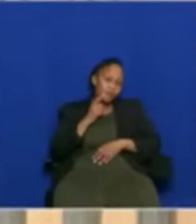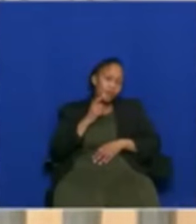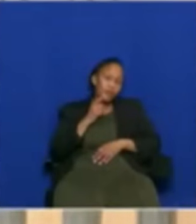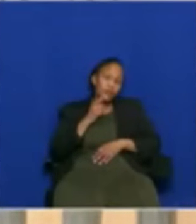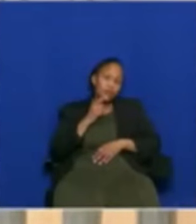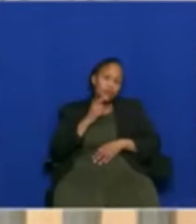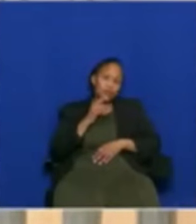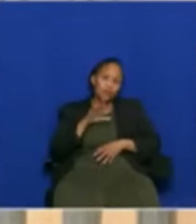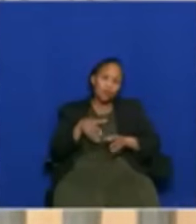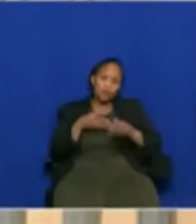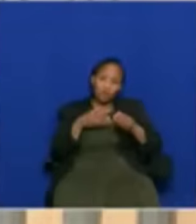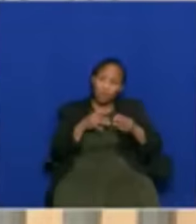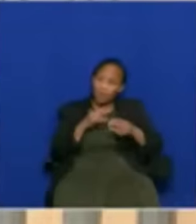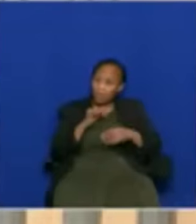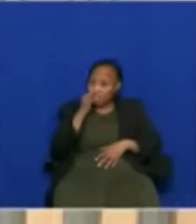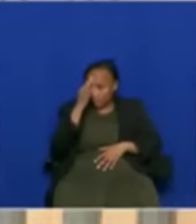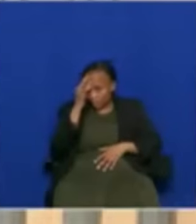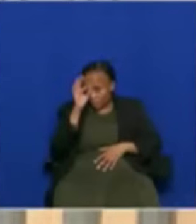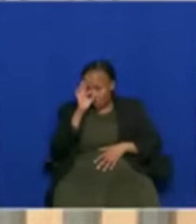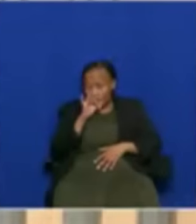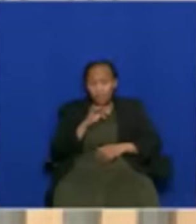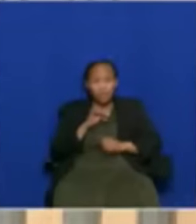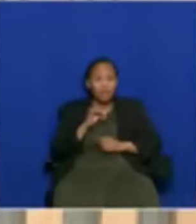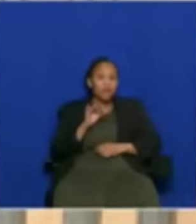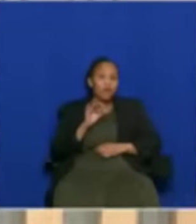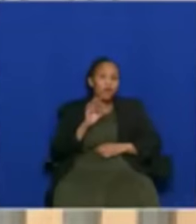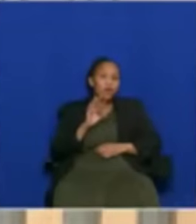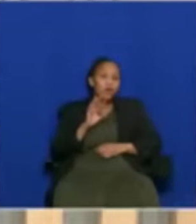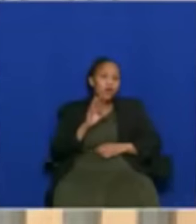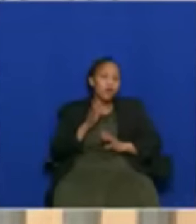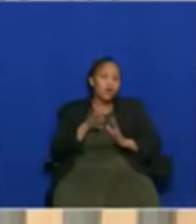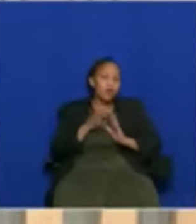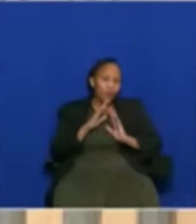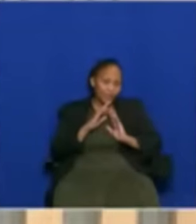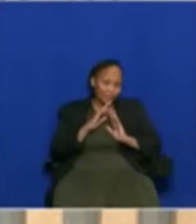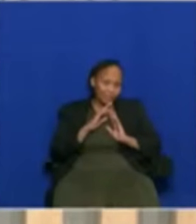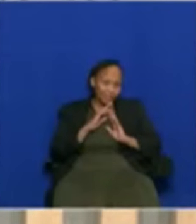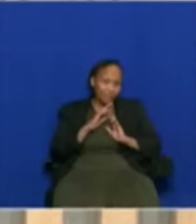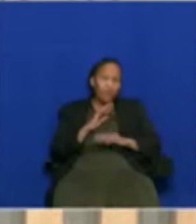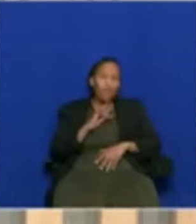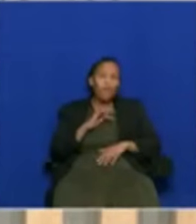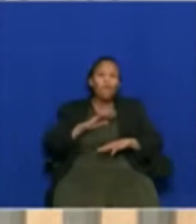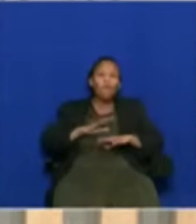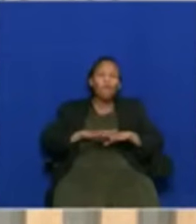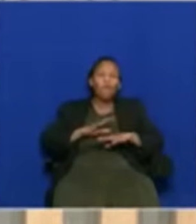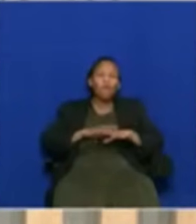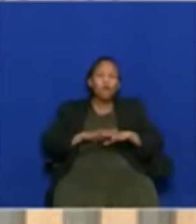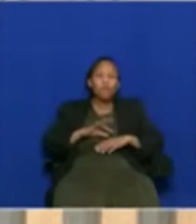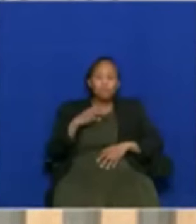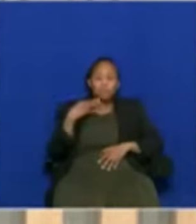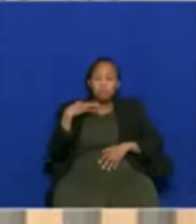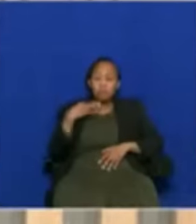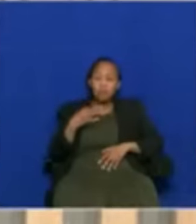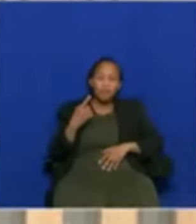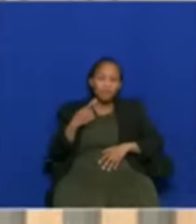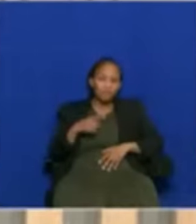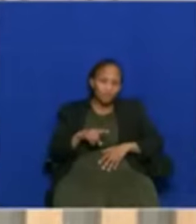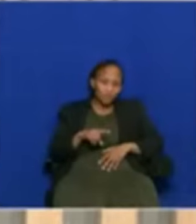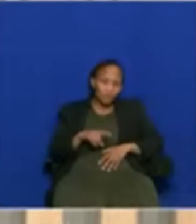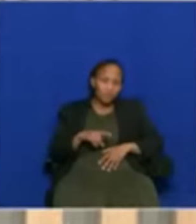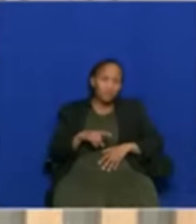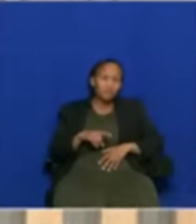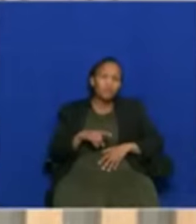you agree with me? Not requested by this? By the state at the time that they were applying for bail. The state never requested that they be